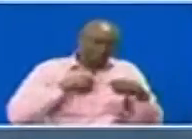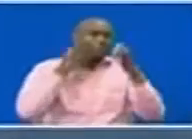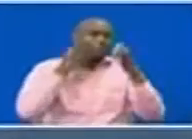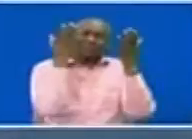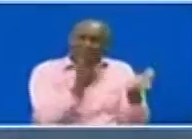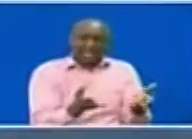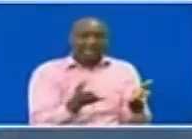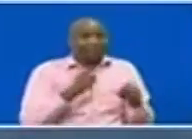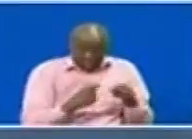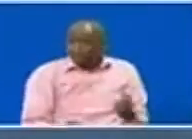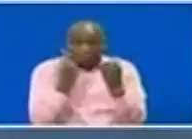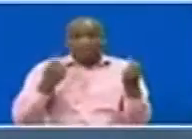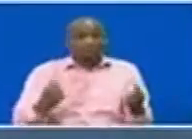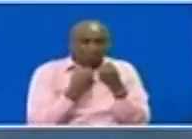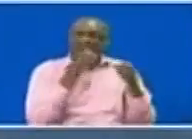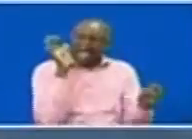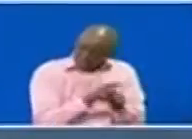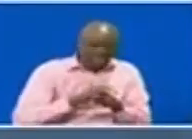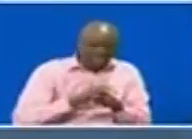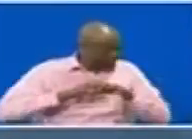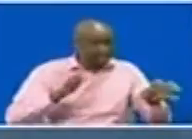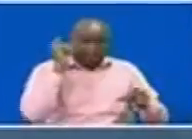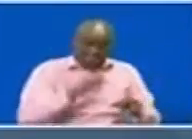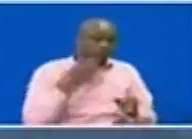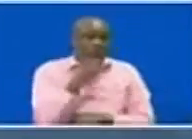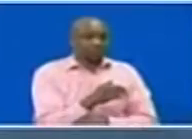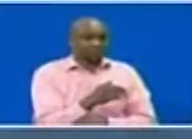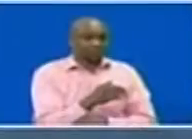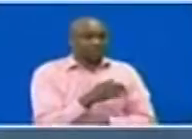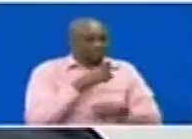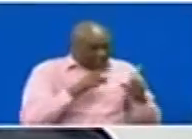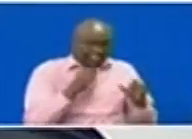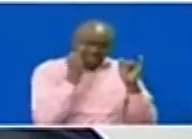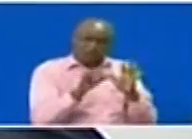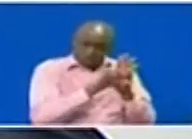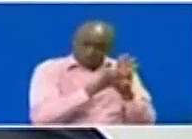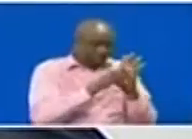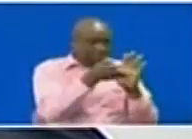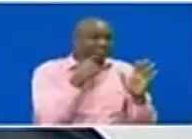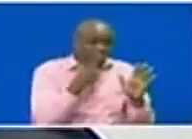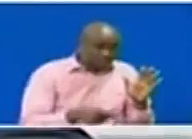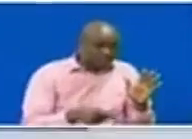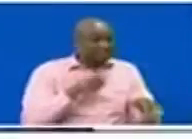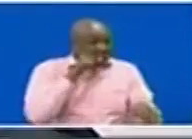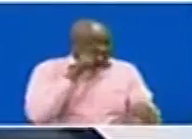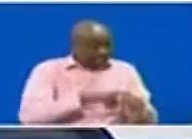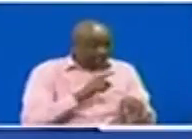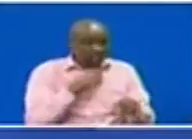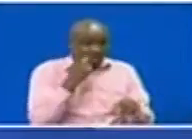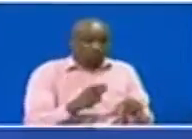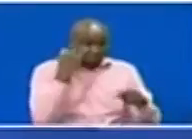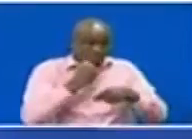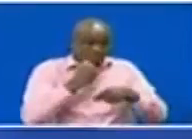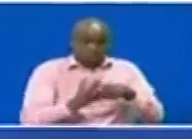corruption, and it is rampant, and something has to be done about it. And the thinking of the new constitution, when it created all